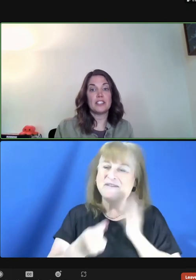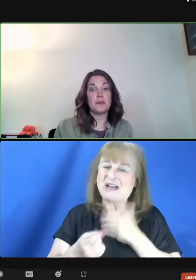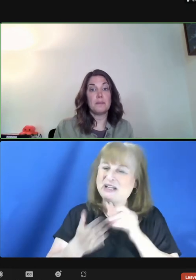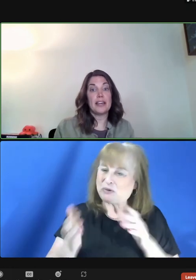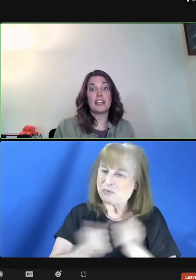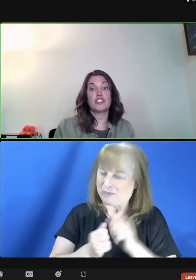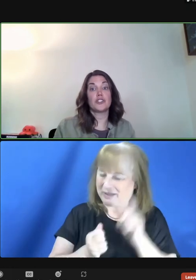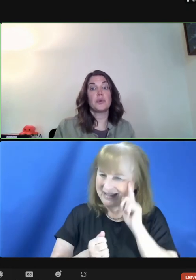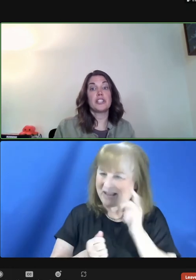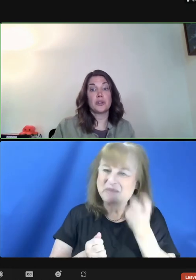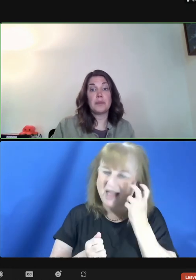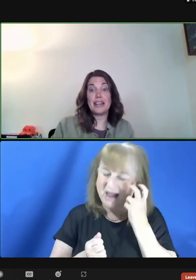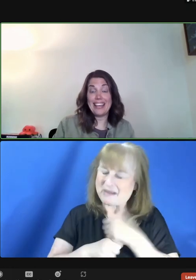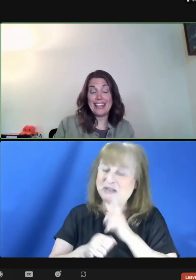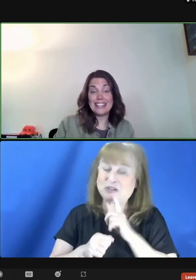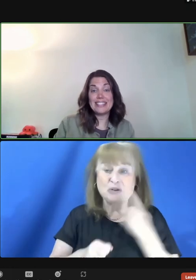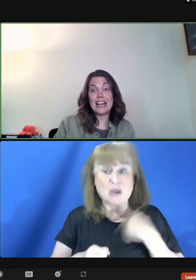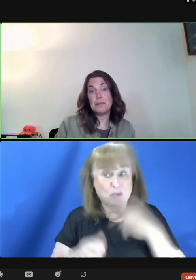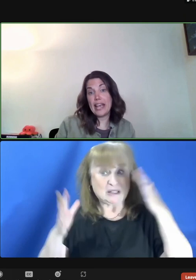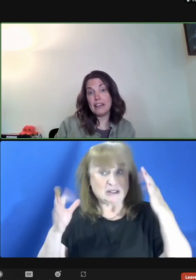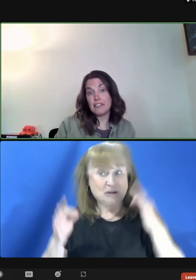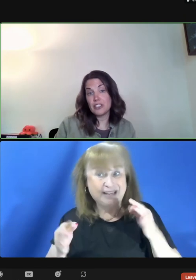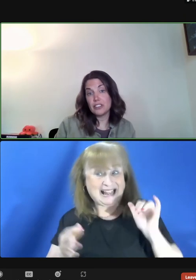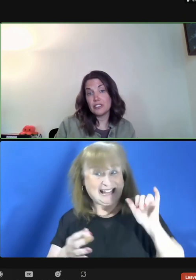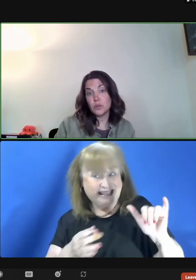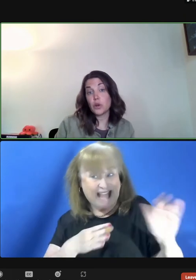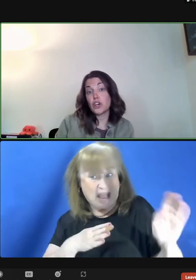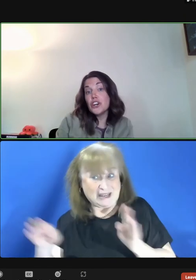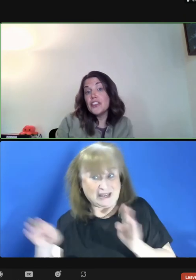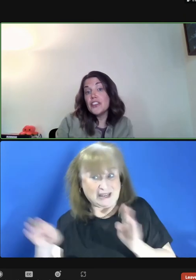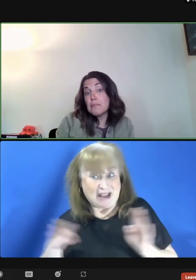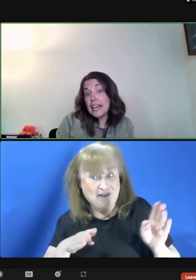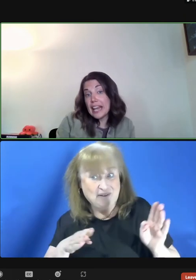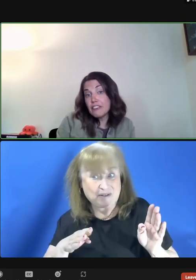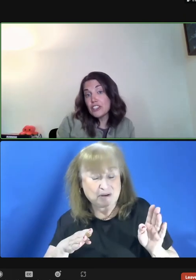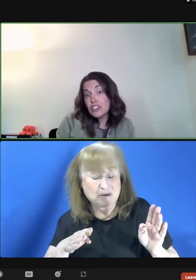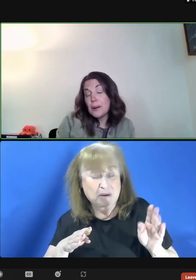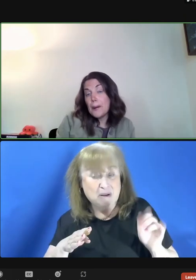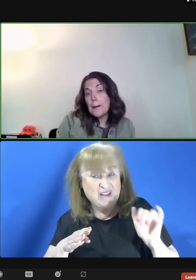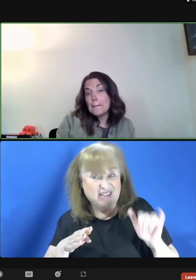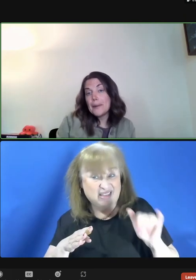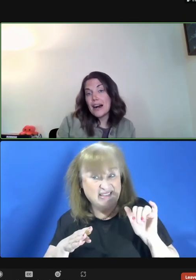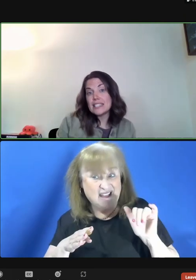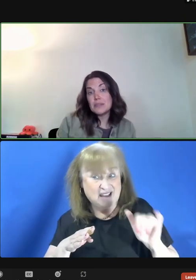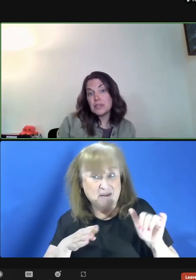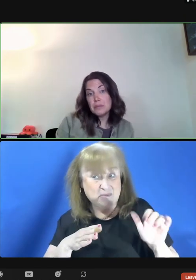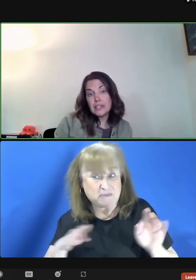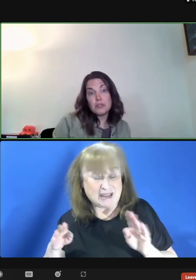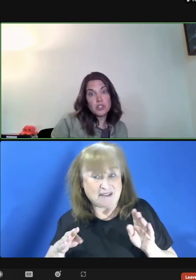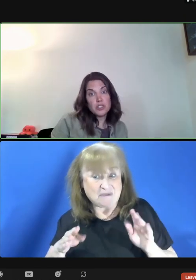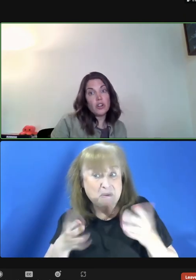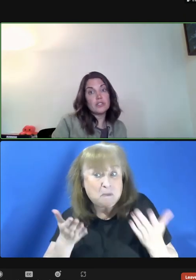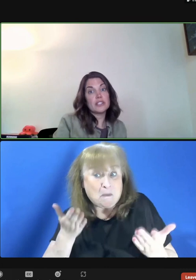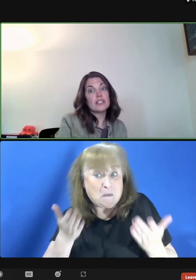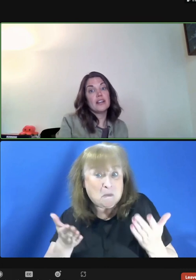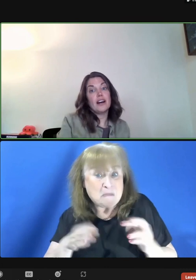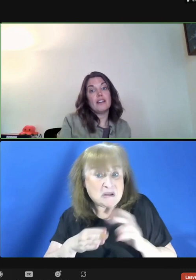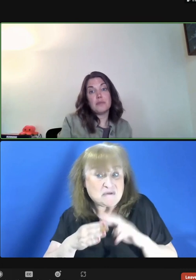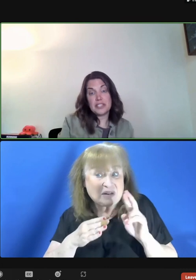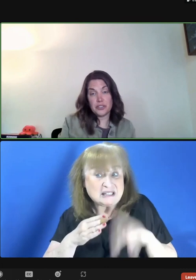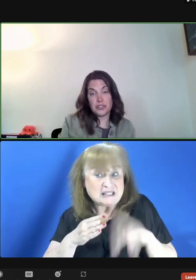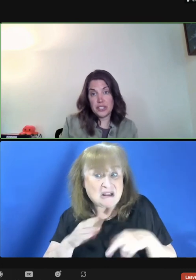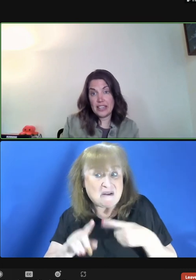with deaf blindness, making sure that we determine, is that behavior, or could that behavior possibly be the